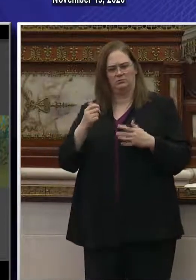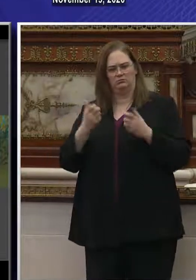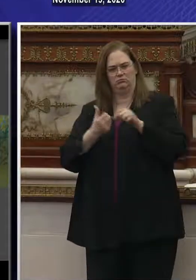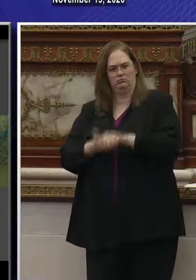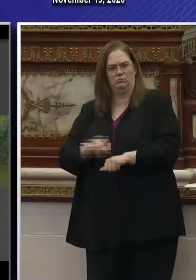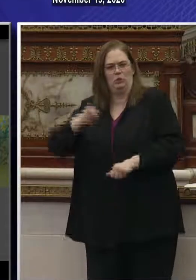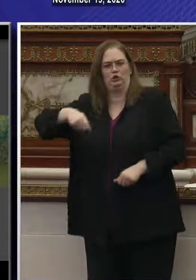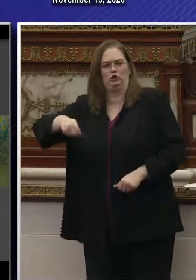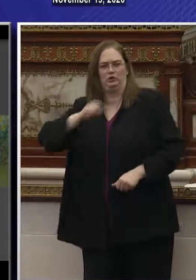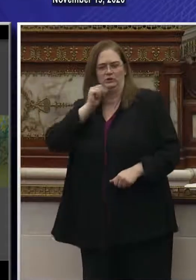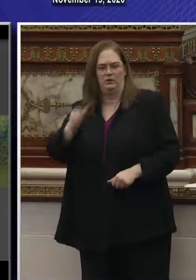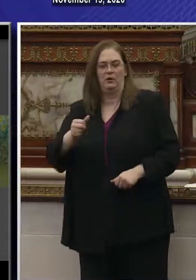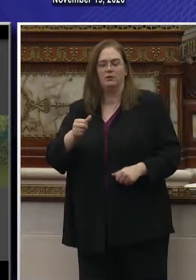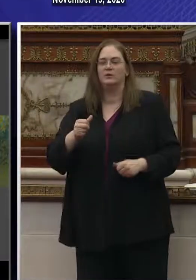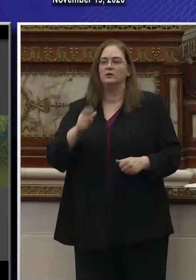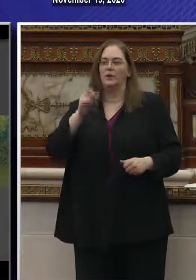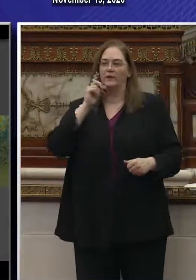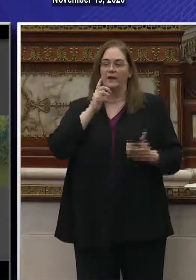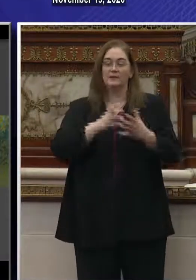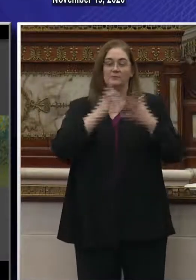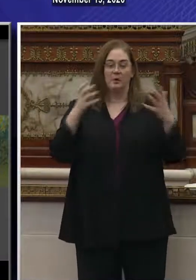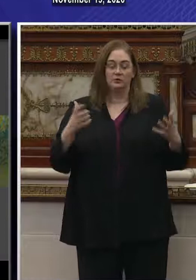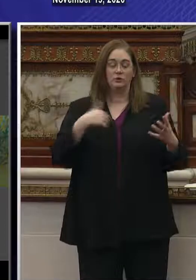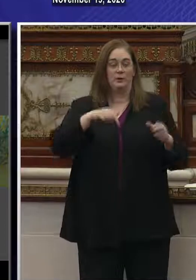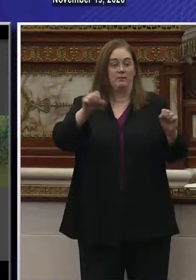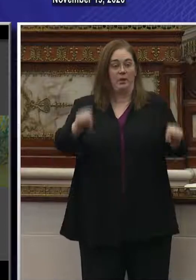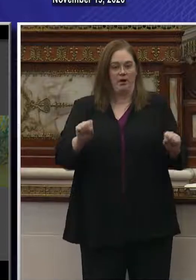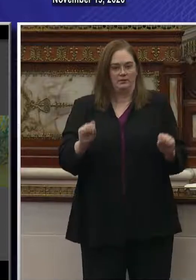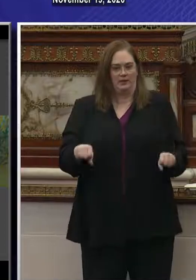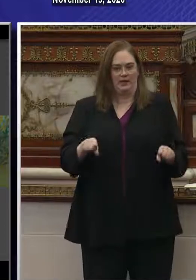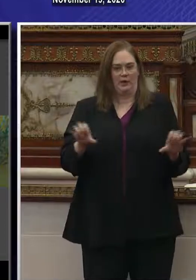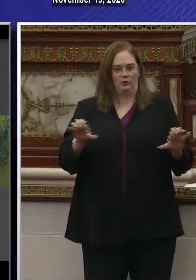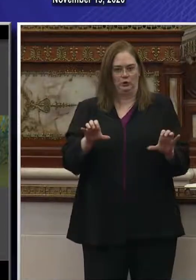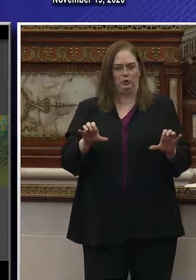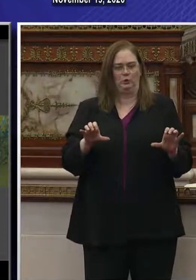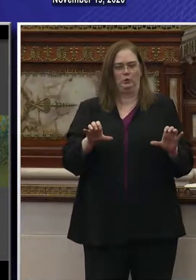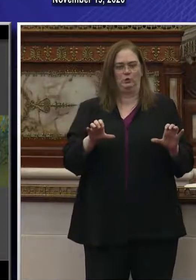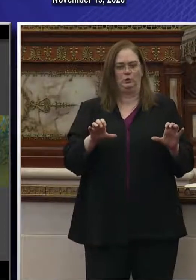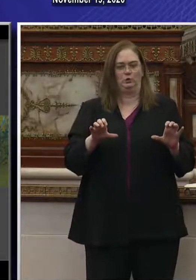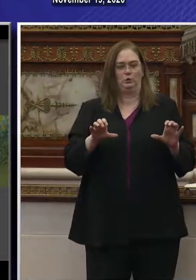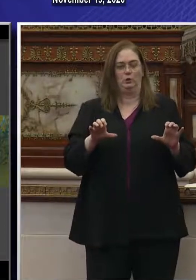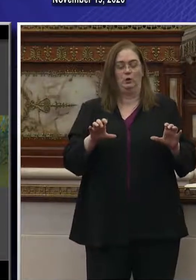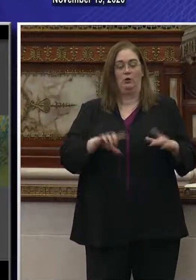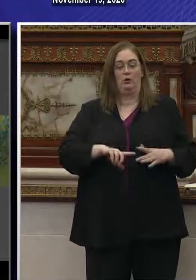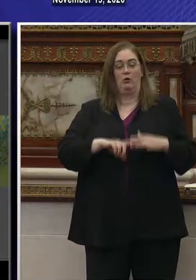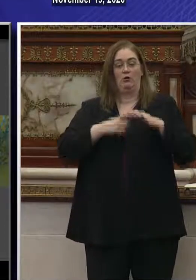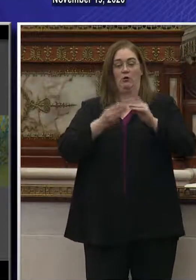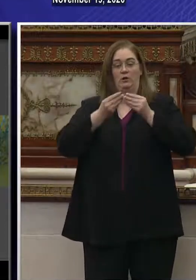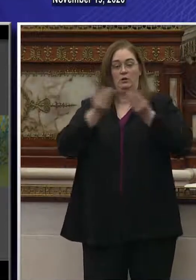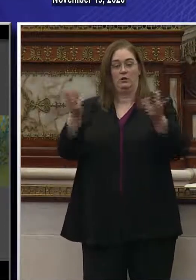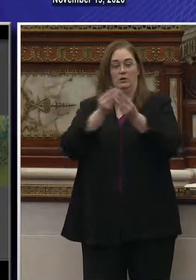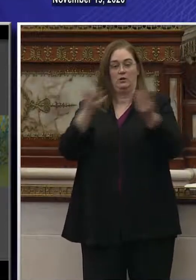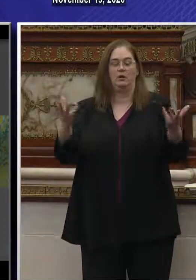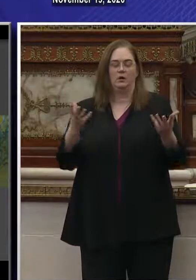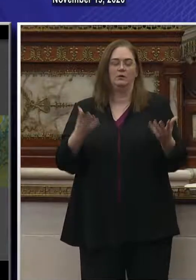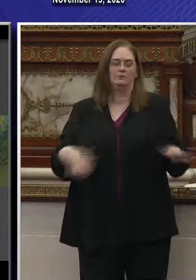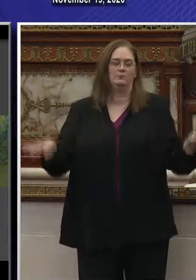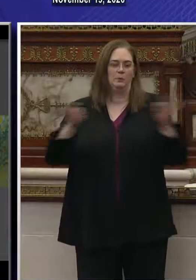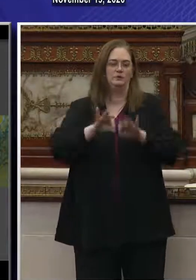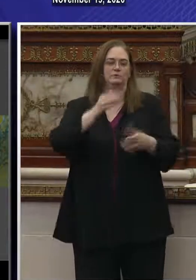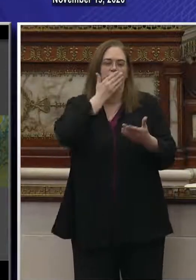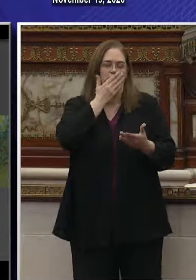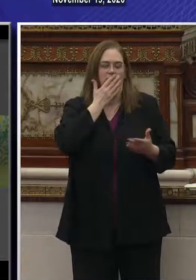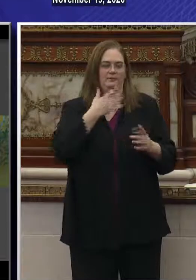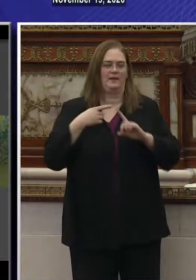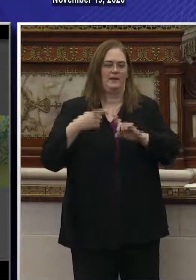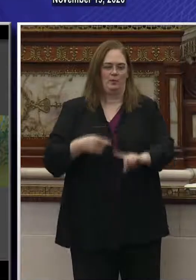be. And I think that as much as we can possibly do to get in front of that, it's incredibly important. So I just really wanted to thank you for